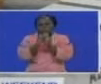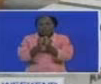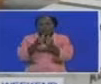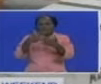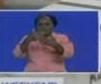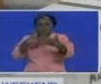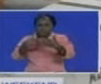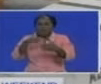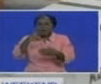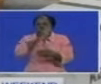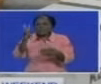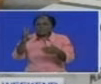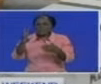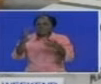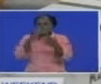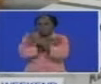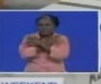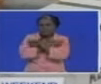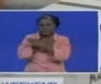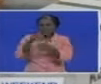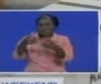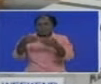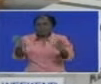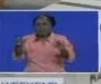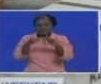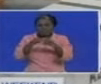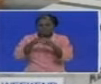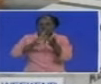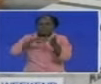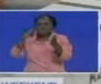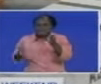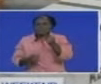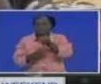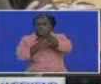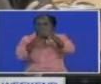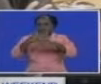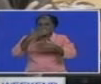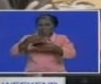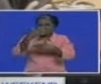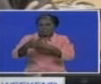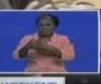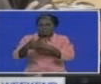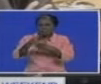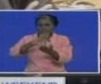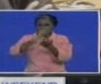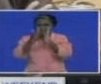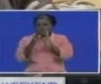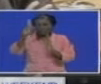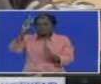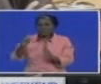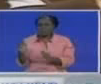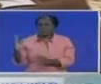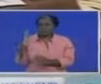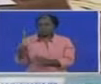allies. The government openly censured Britain for failing to support the deferral bid when brought before the UN Security